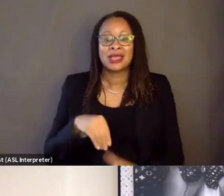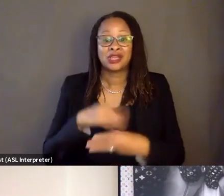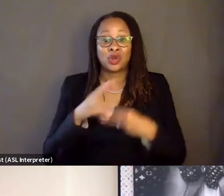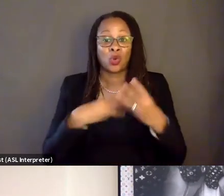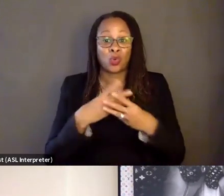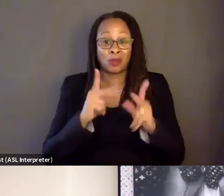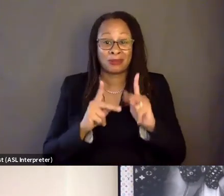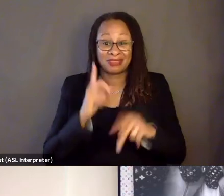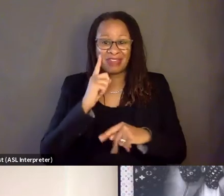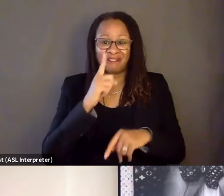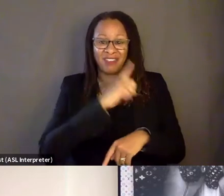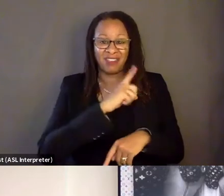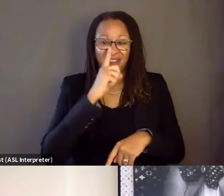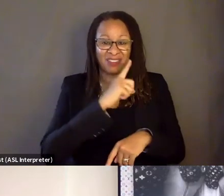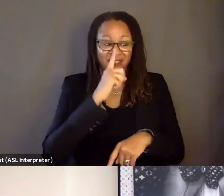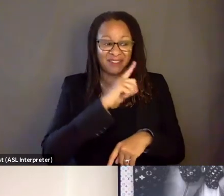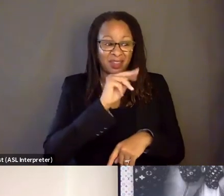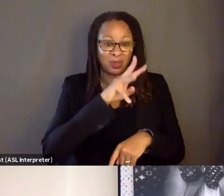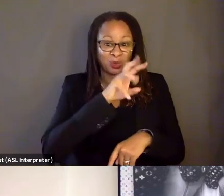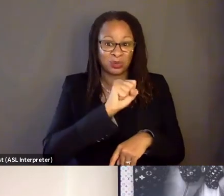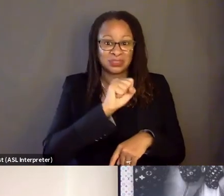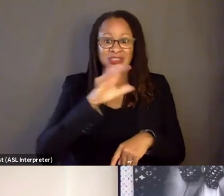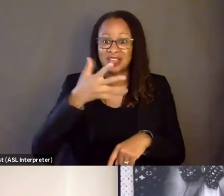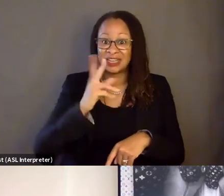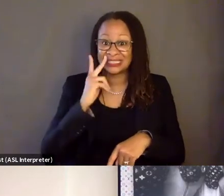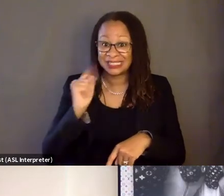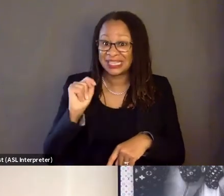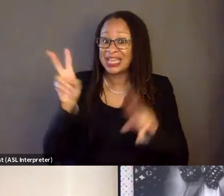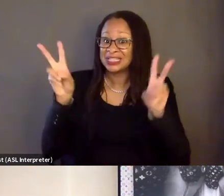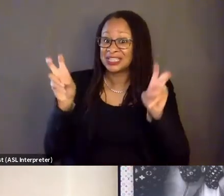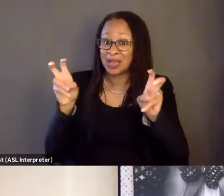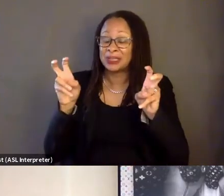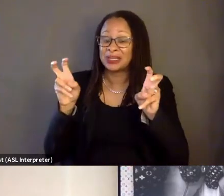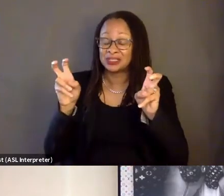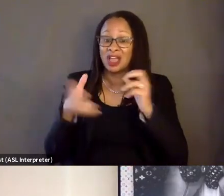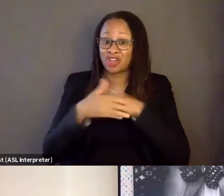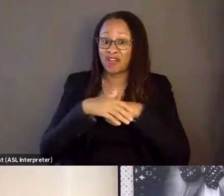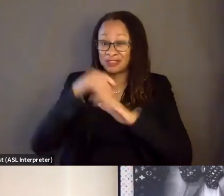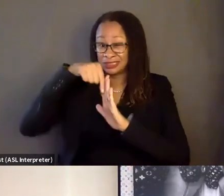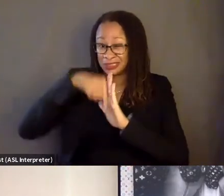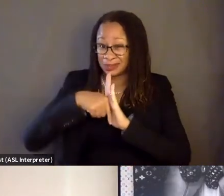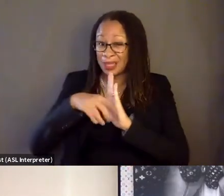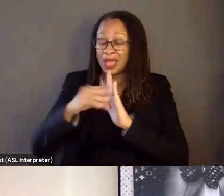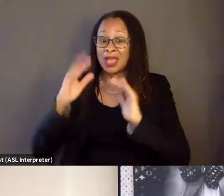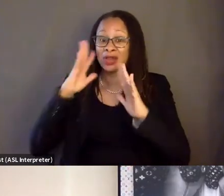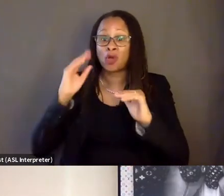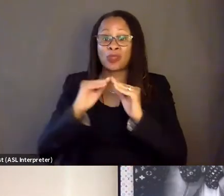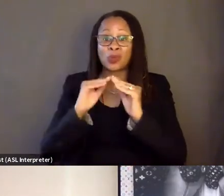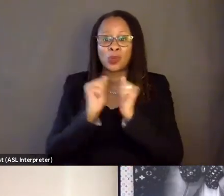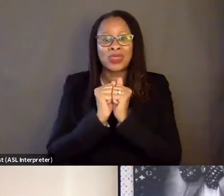people say, oh, this is fake news, to kind of see topics covered in depth and, like you said, hopefully with